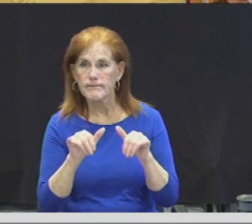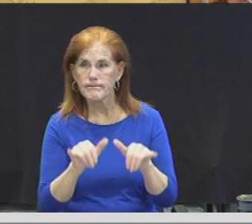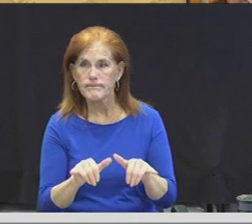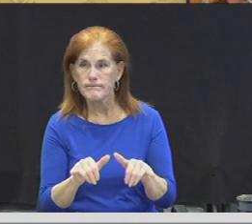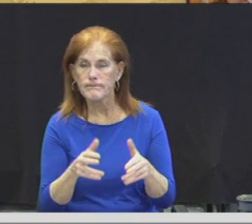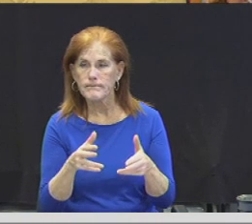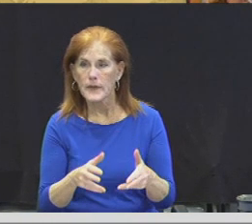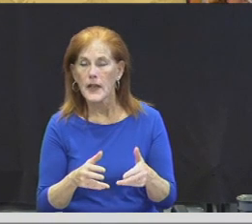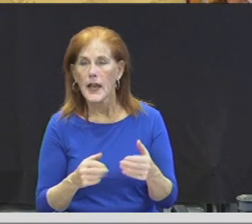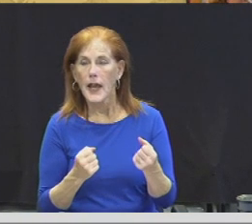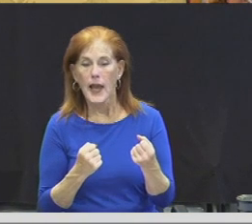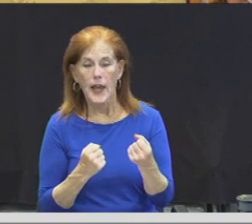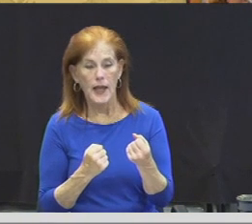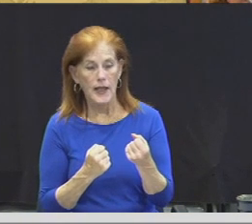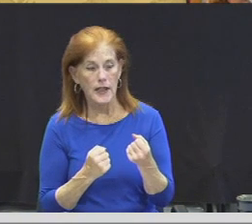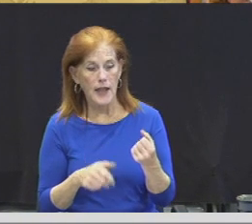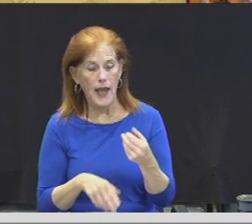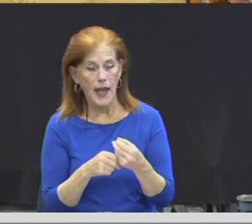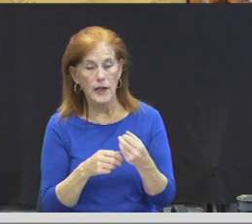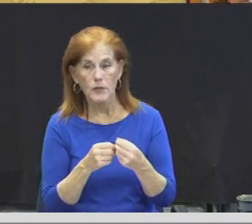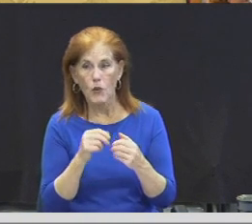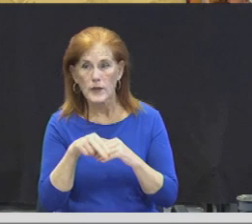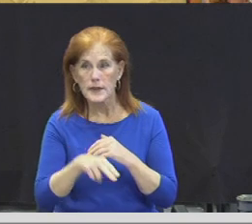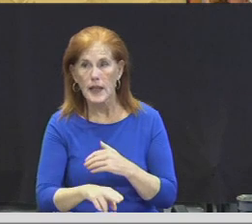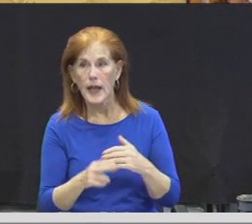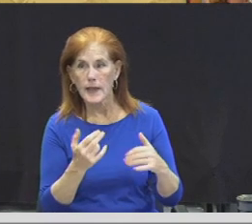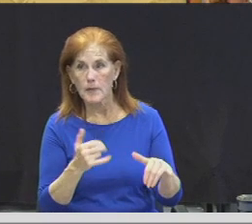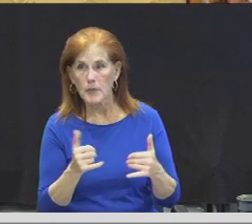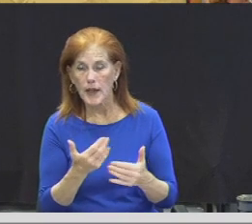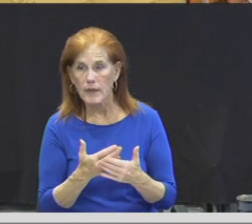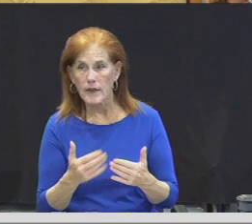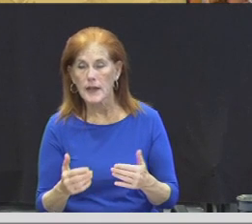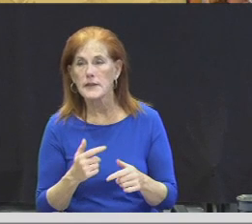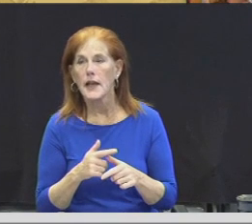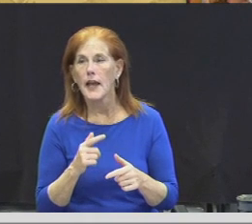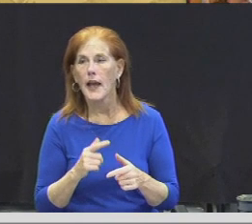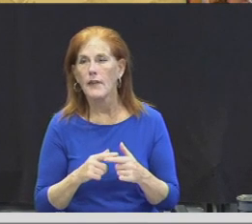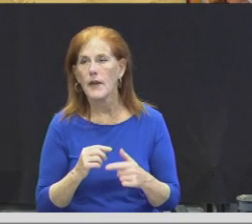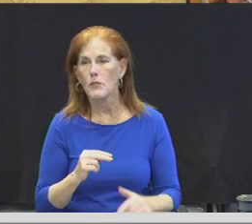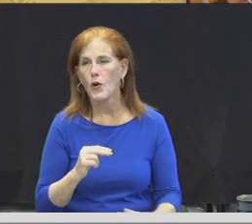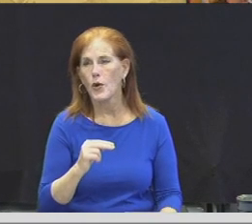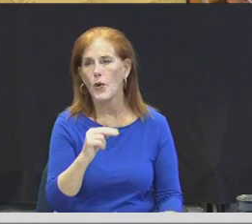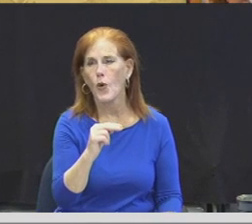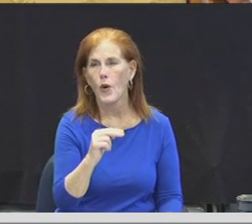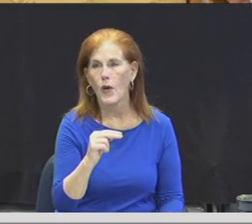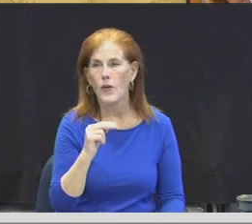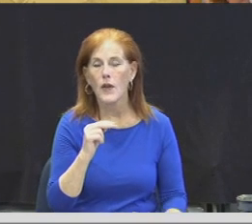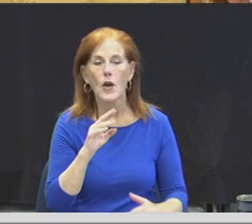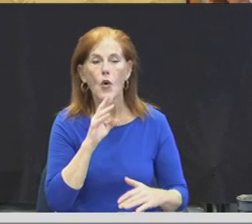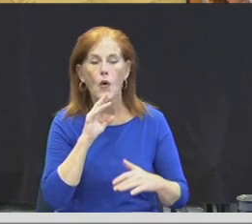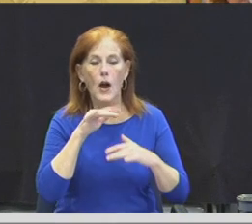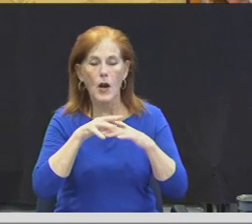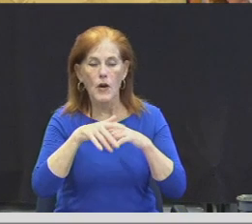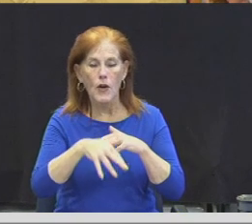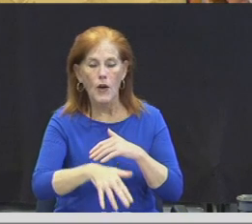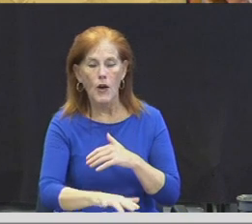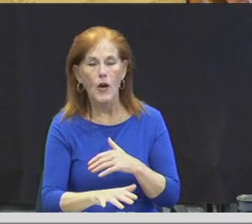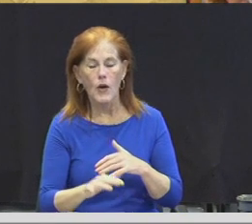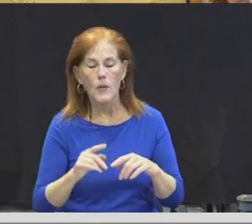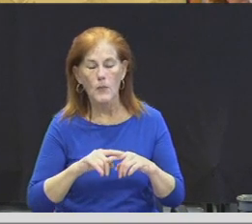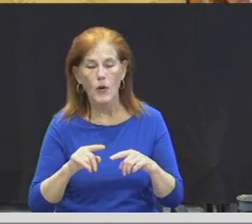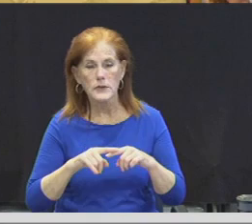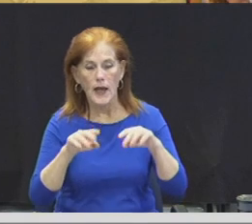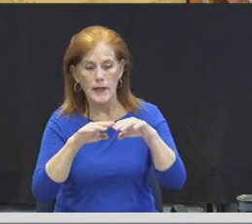reinforced that with even more sliding play attractions. And then to the north, there's a cascade water feature, which is a multi-tiered